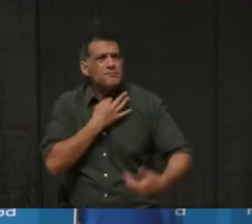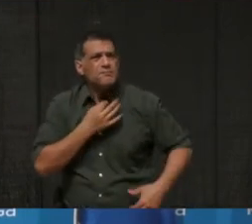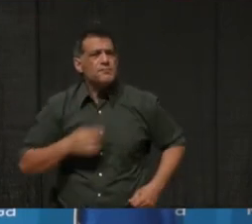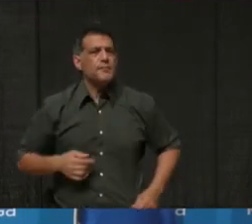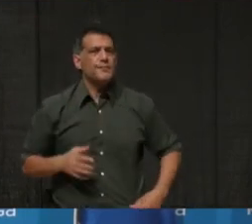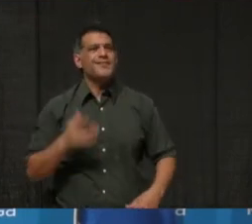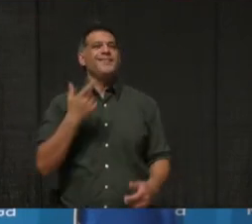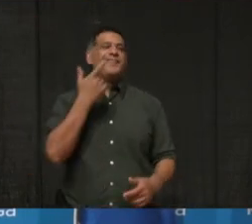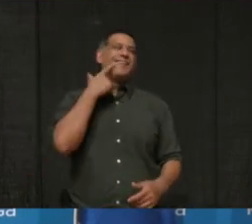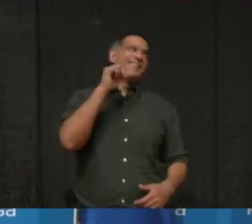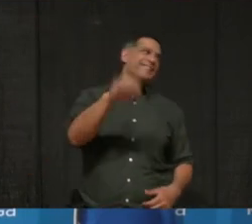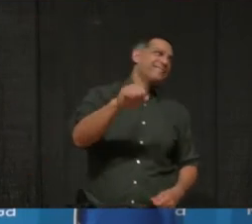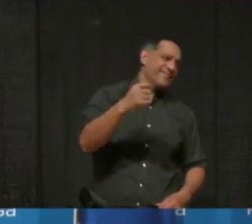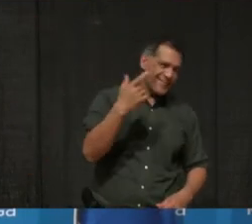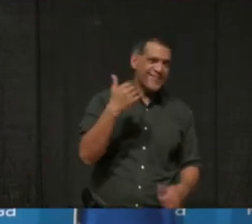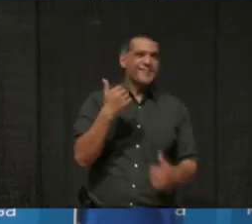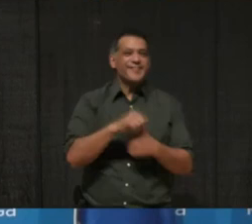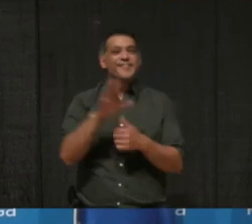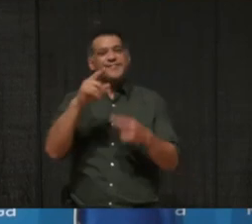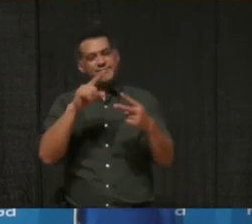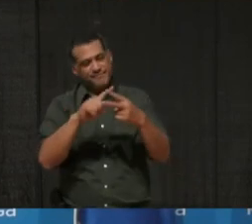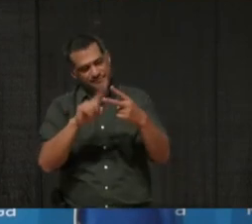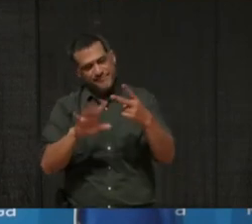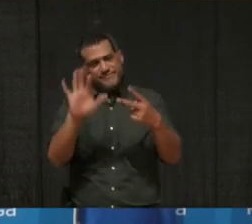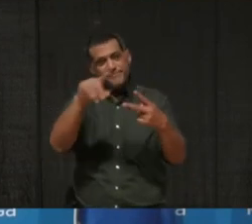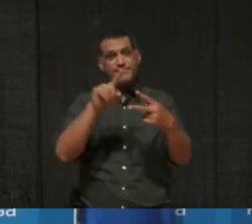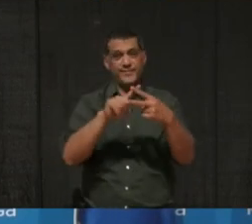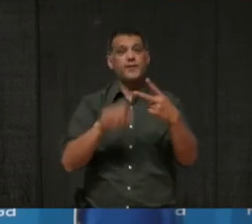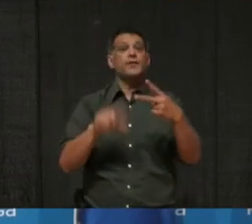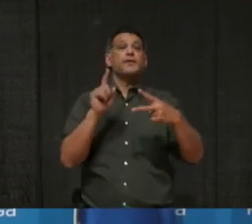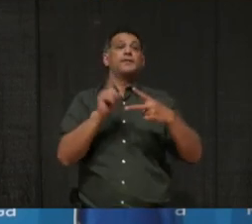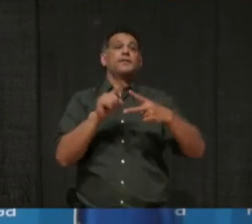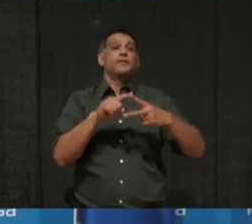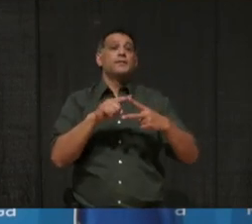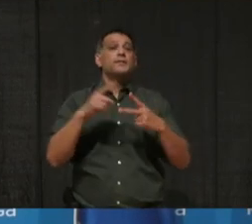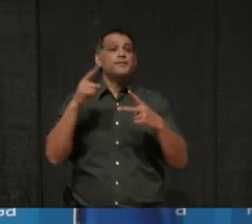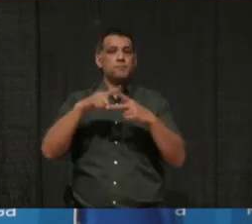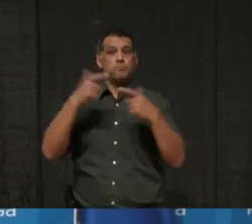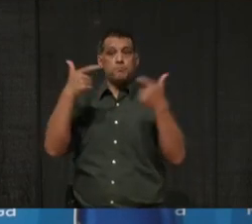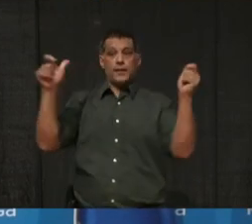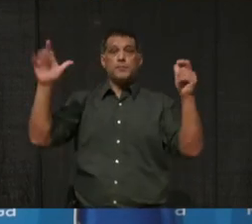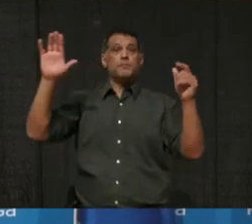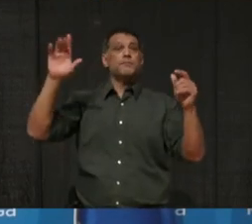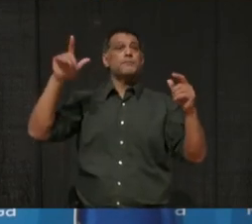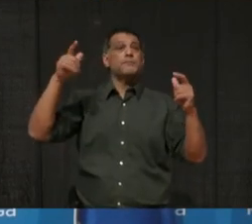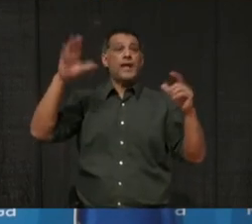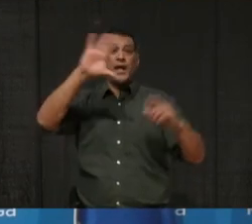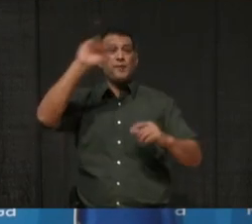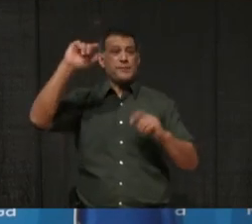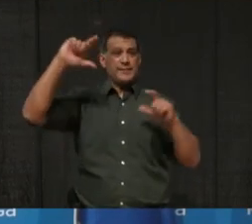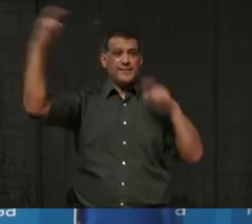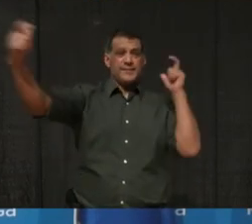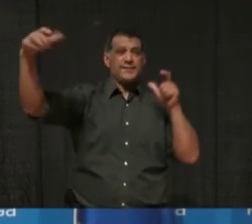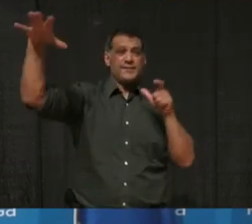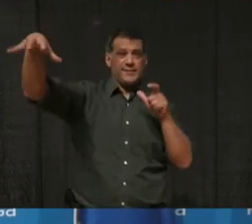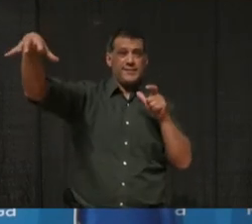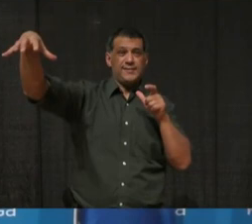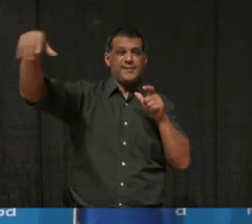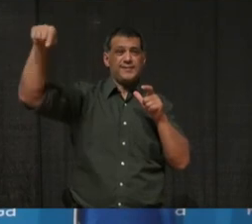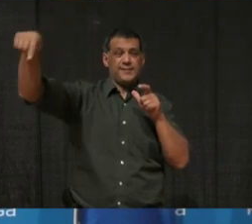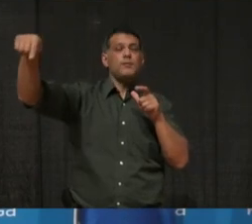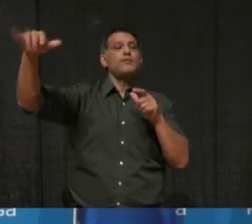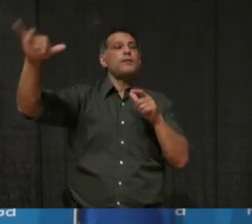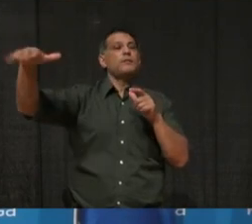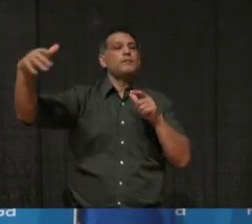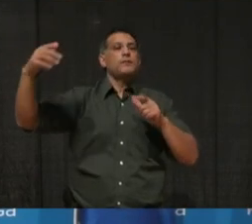So let's take one at a time. Certainly with respect to the big box, there was, we heard from the premier that